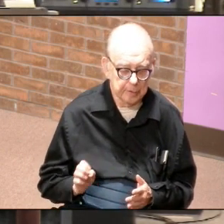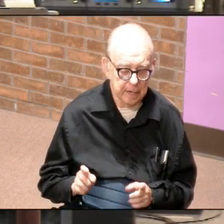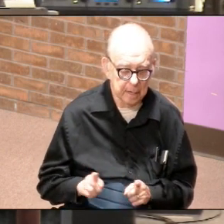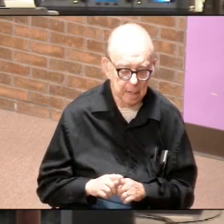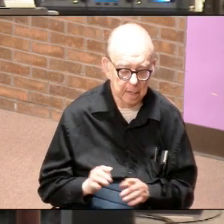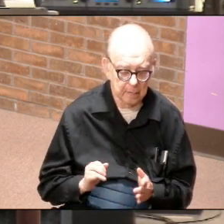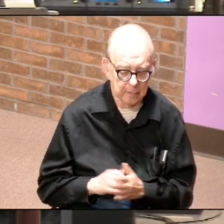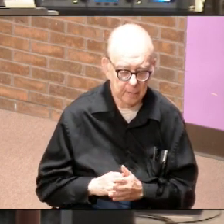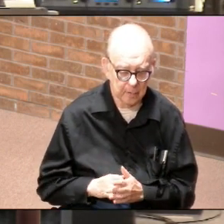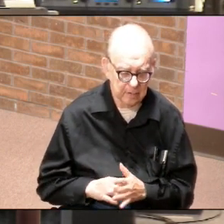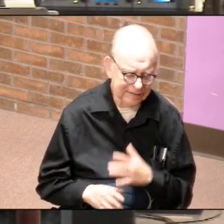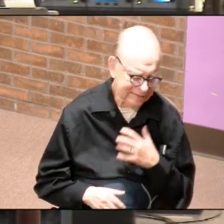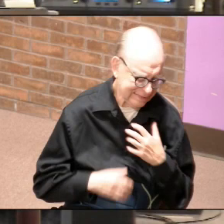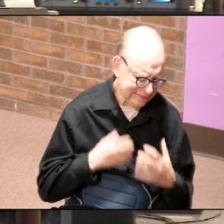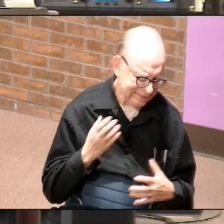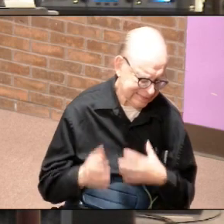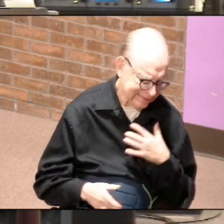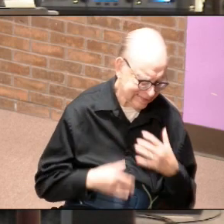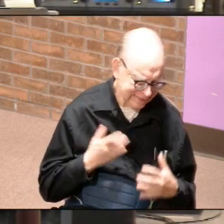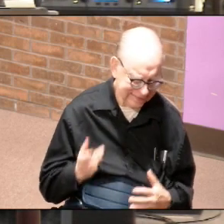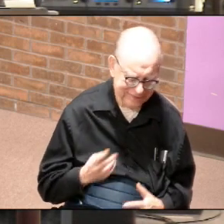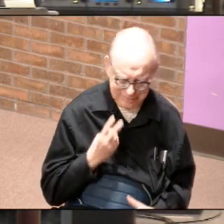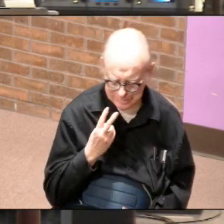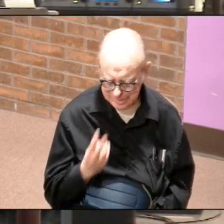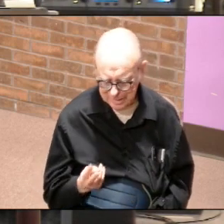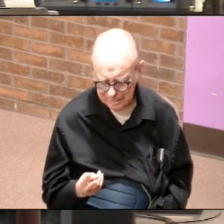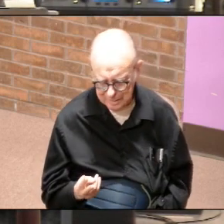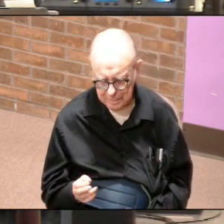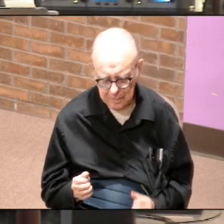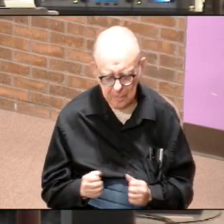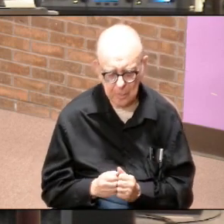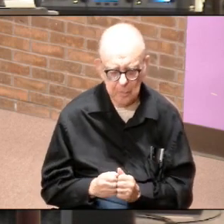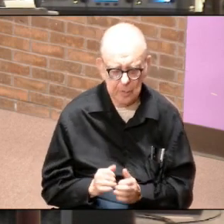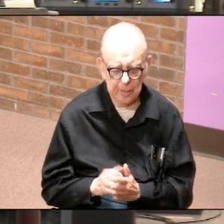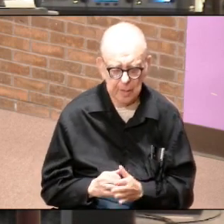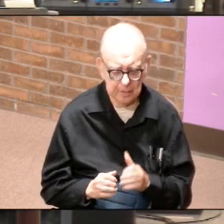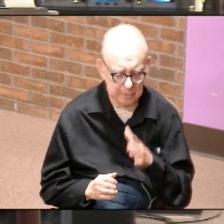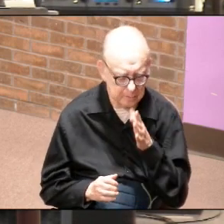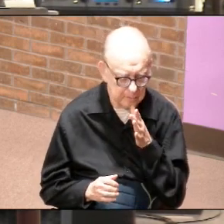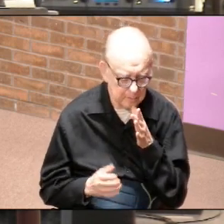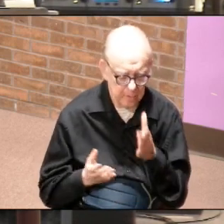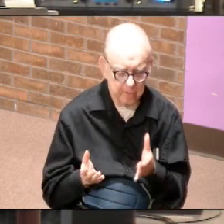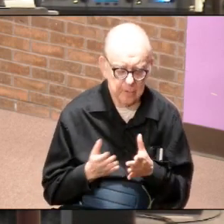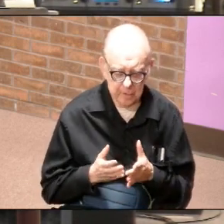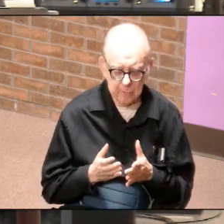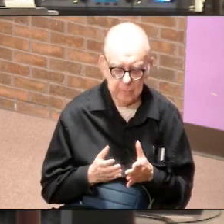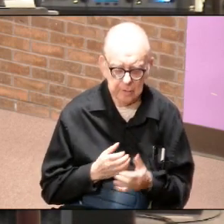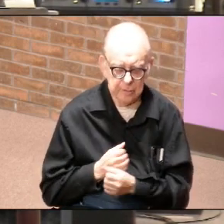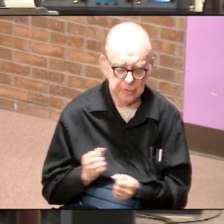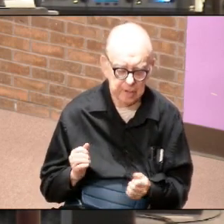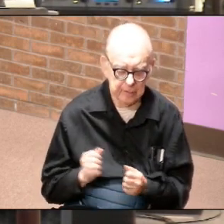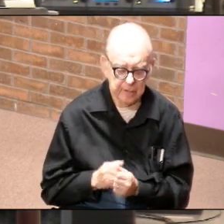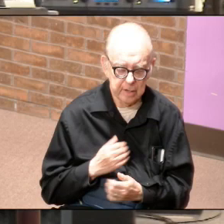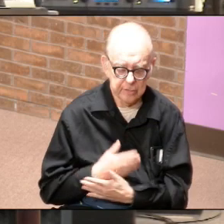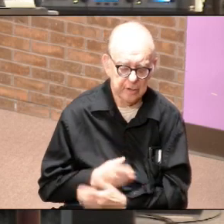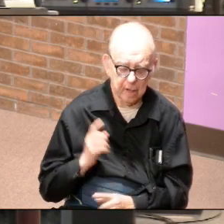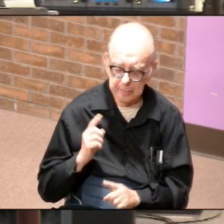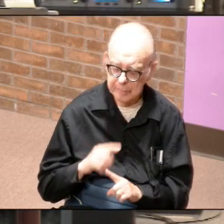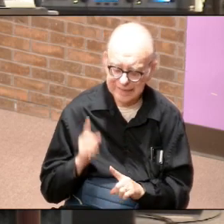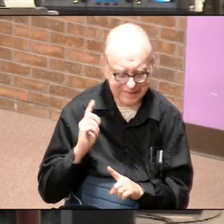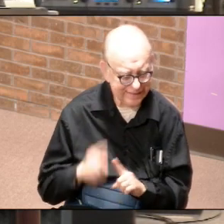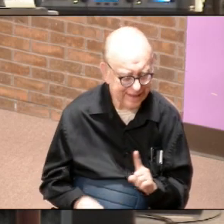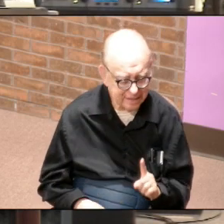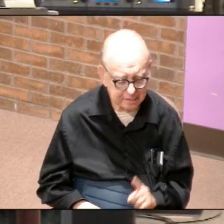And the anguish and the pain that you've seen with that mother wanting to save that child and couldn't.